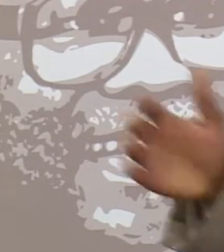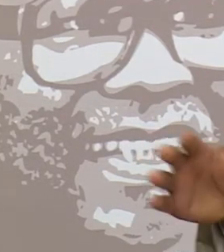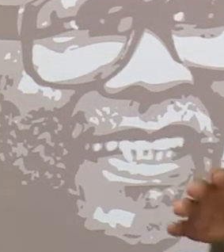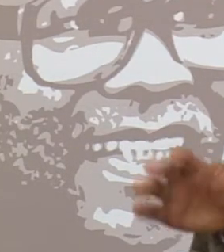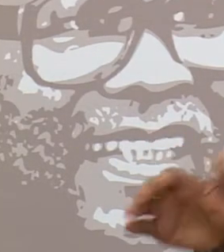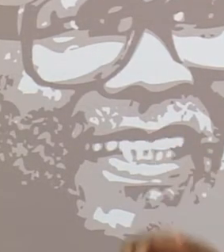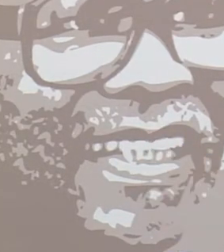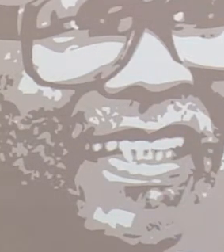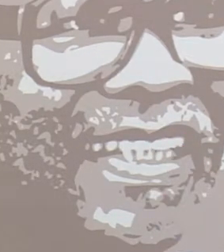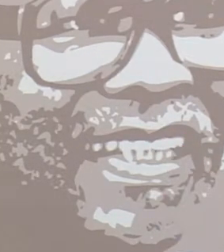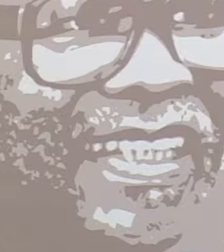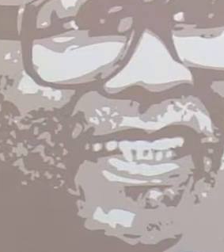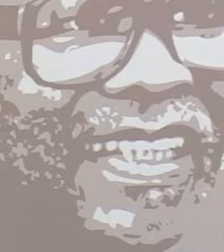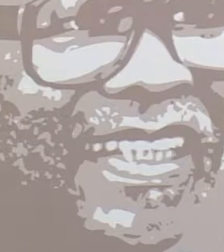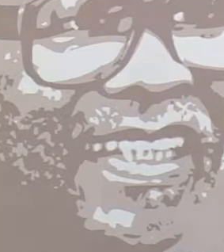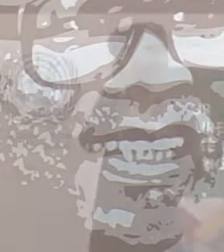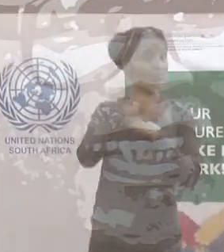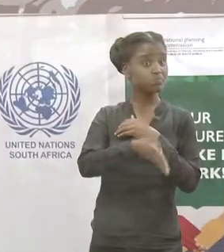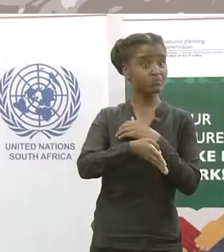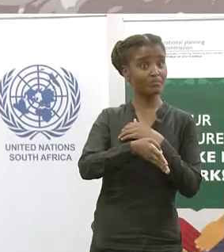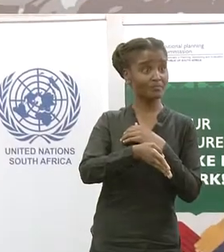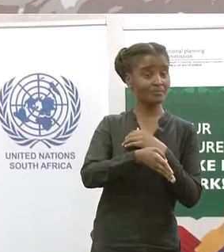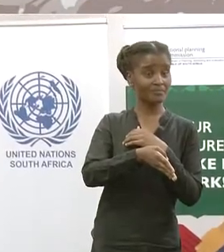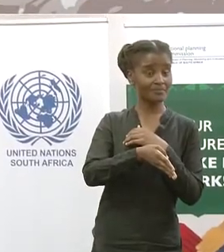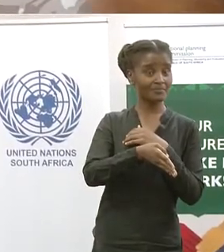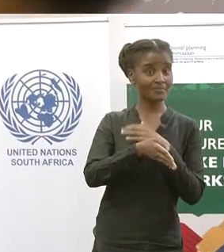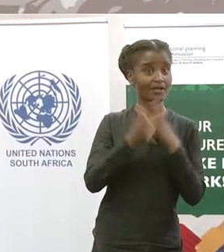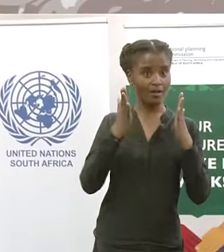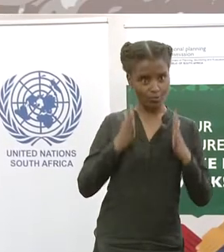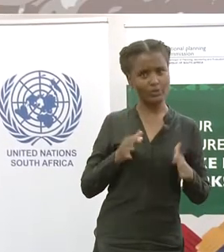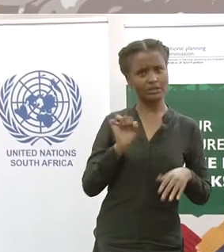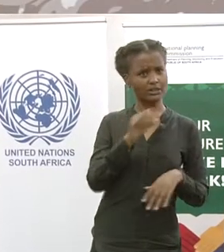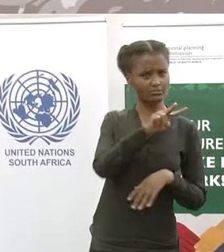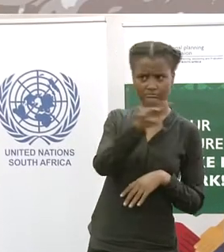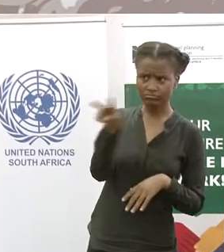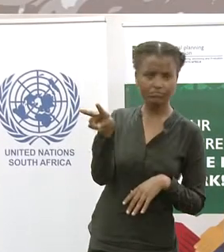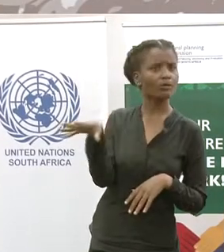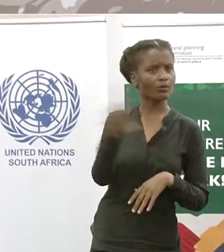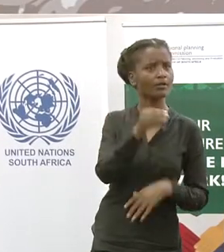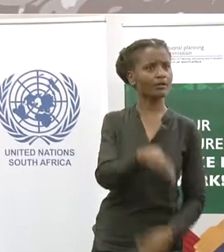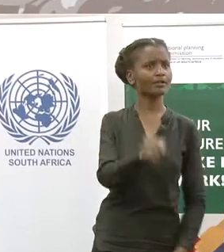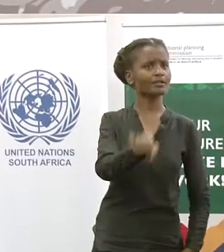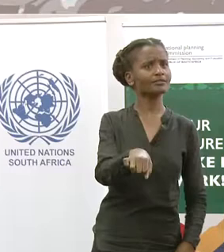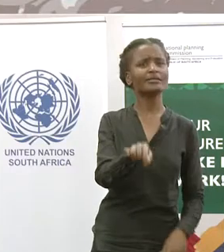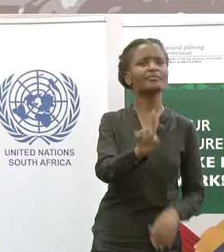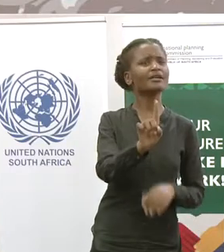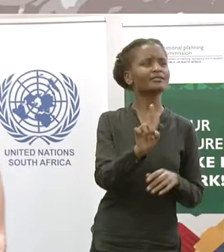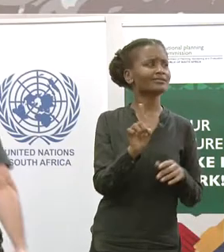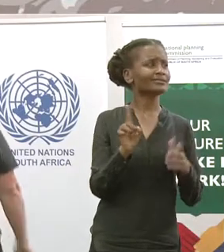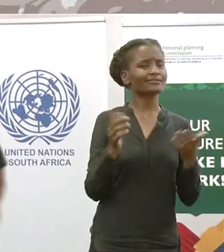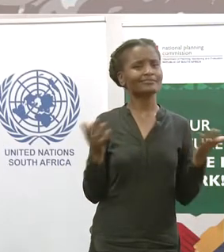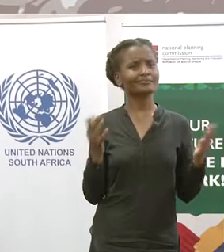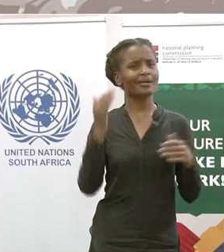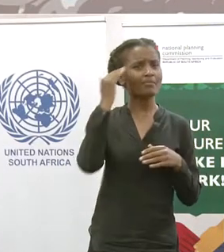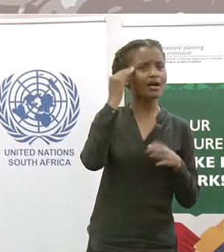Are our minds here? Yes. Okay. Our bodies are here, I can see that, but I don't know about our attention and